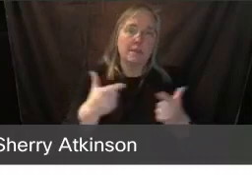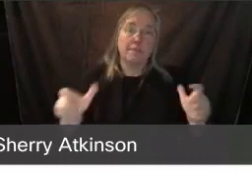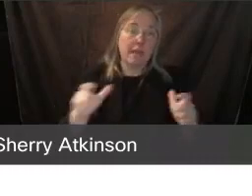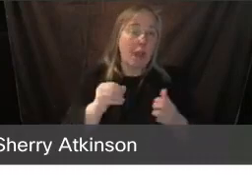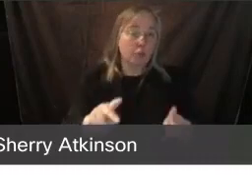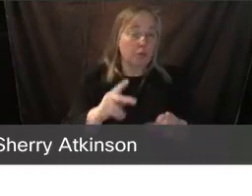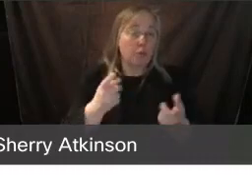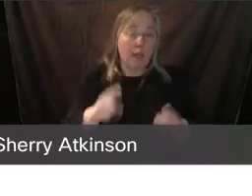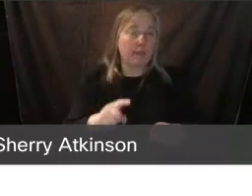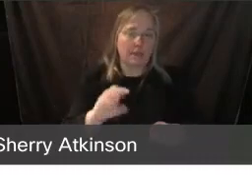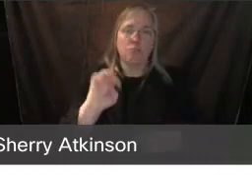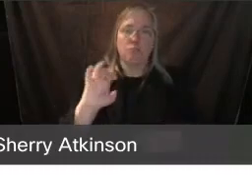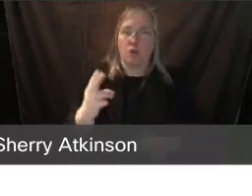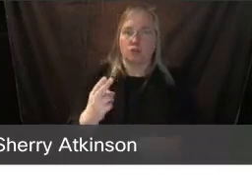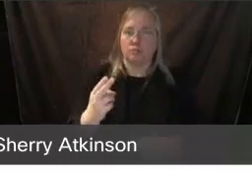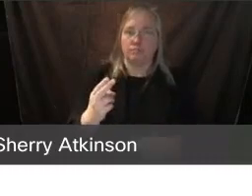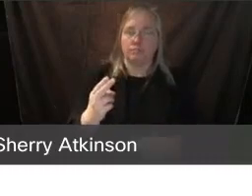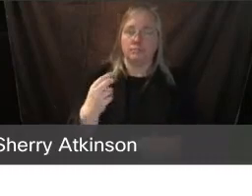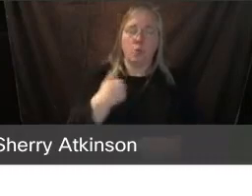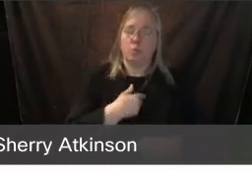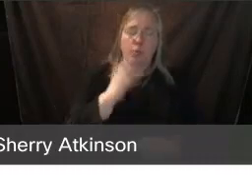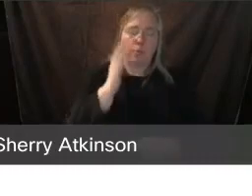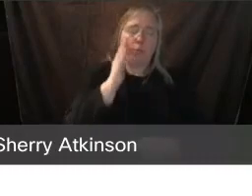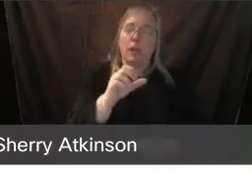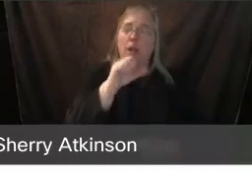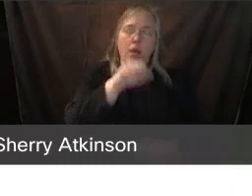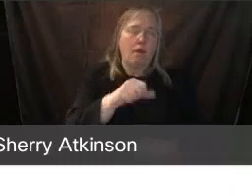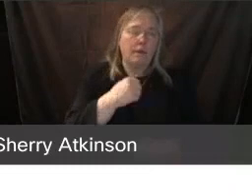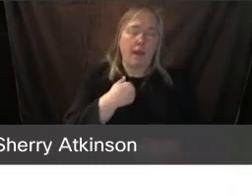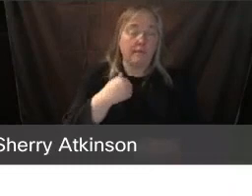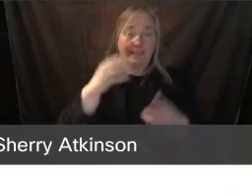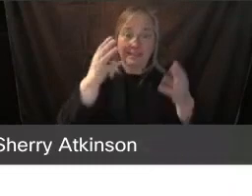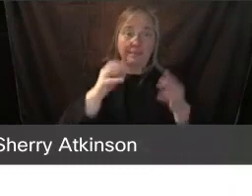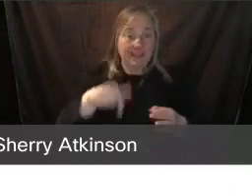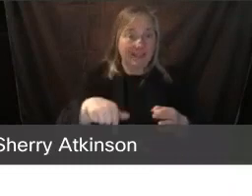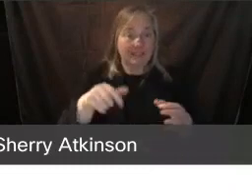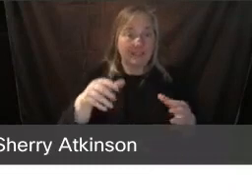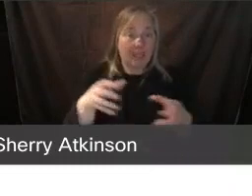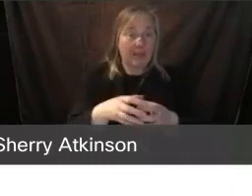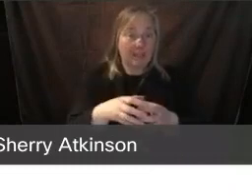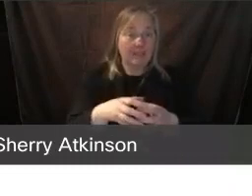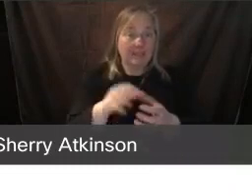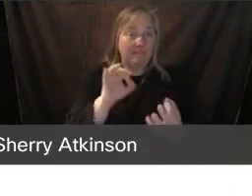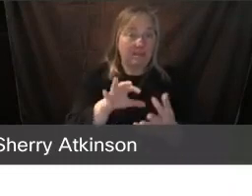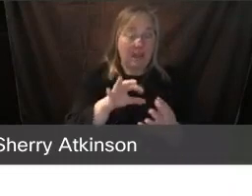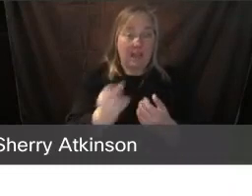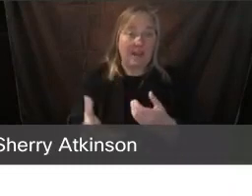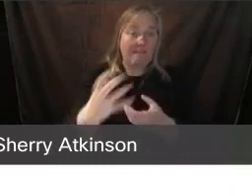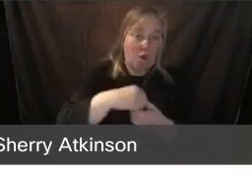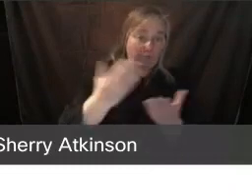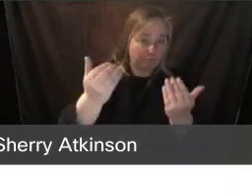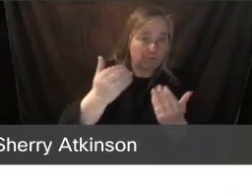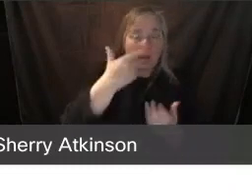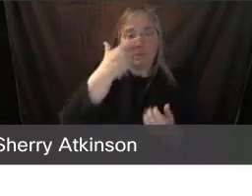be in March. We would love to have definitely this committee's feedback and involvement, because we really do